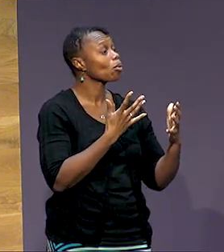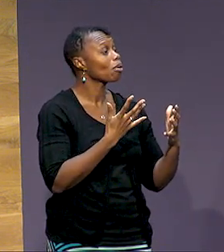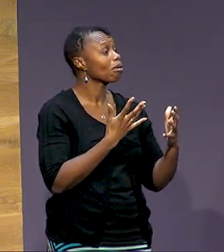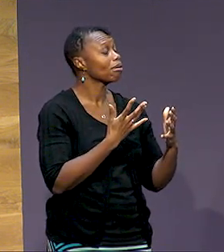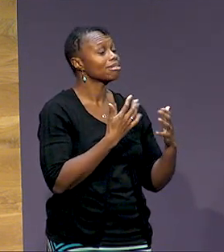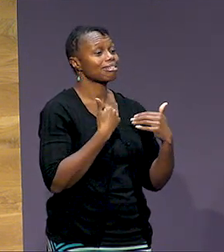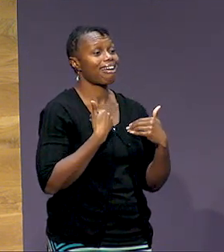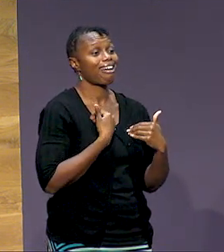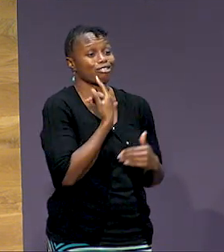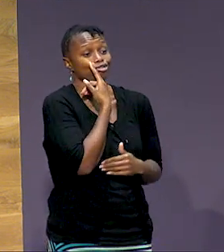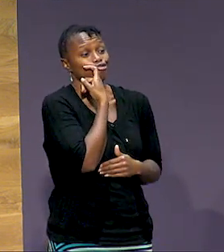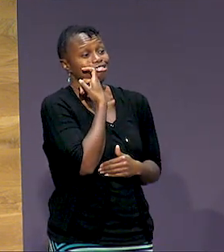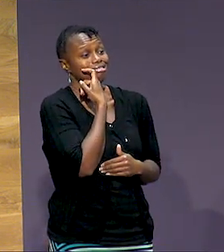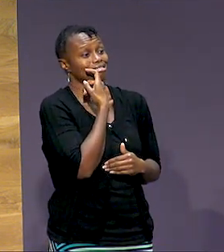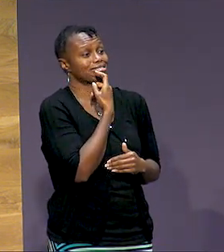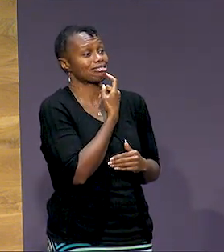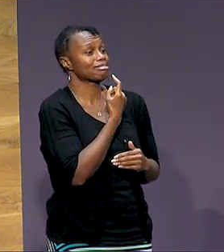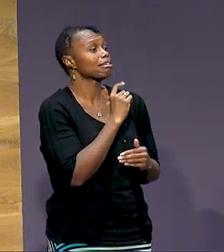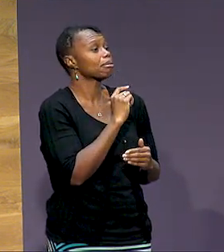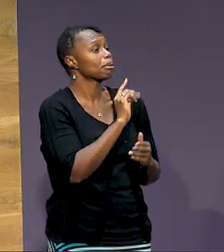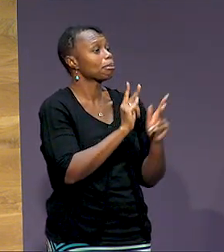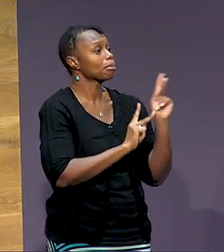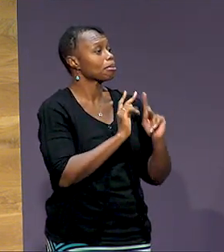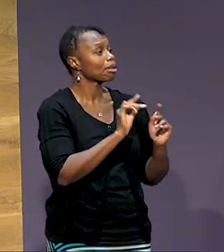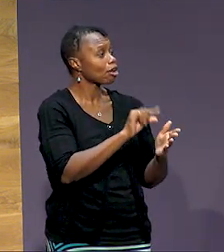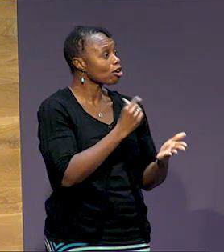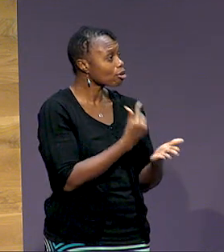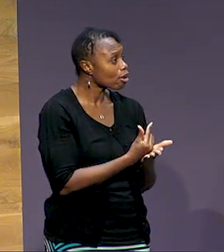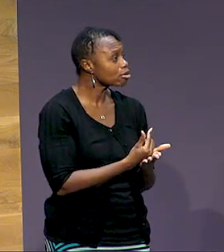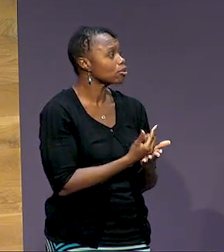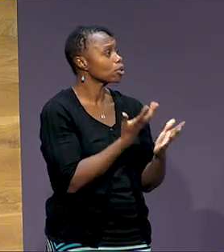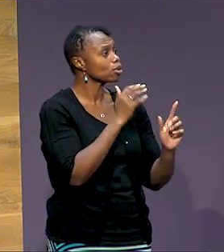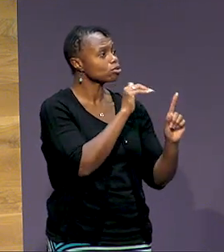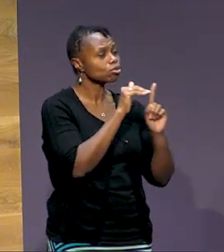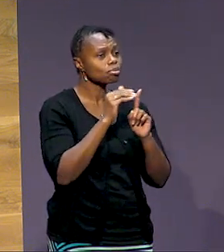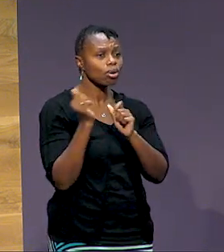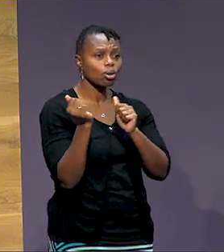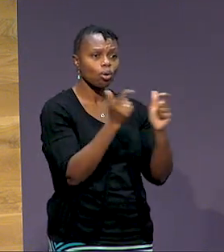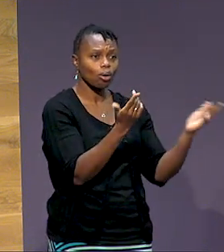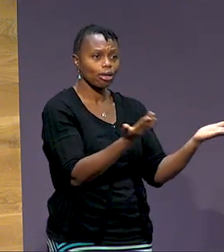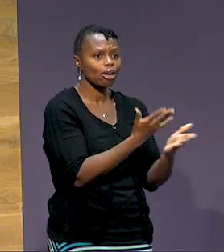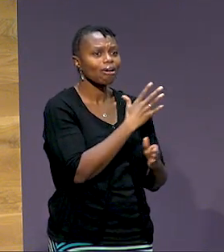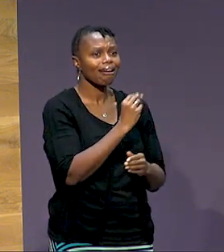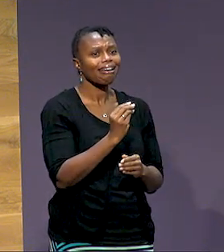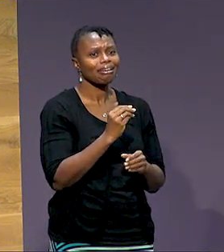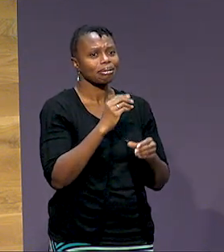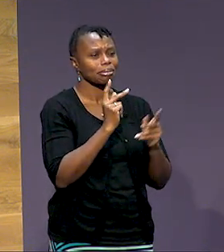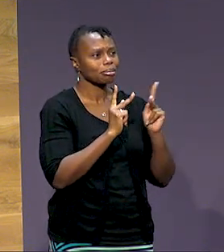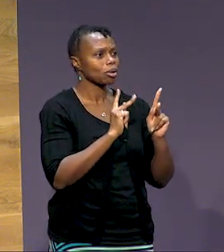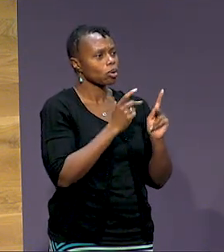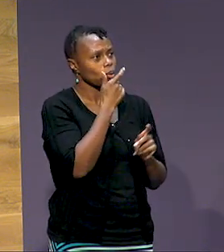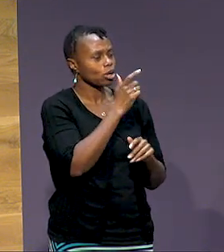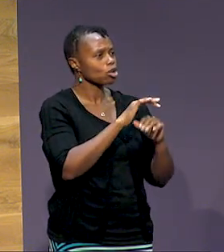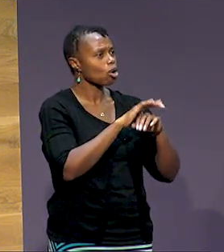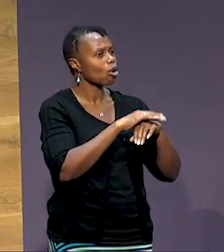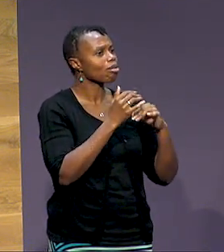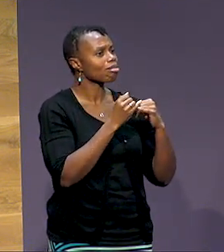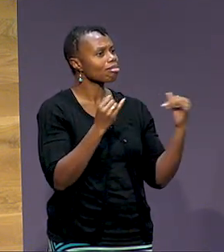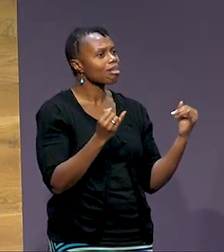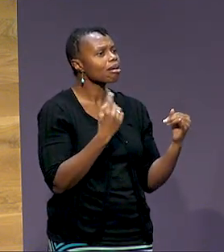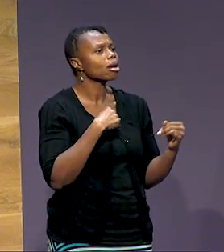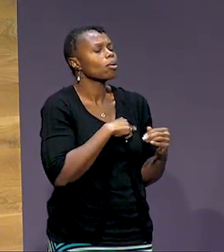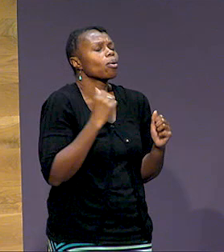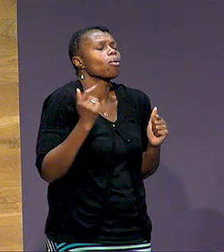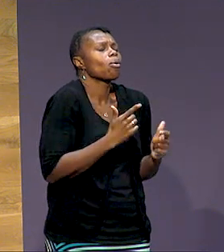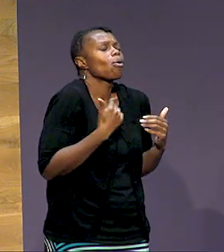to remind everybody who's here in the room and who's listening that we each have a story to tell, and there are 1,000 different